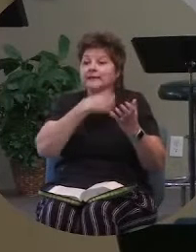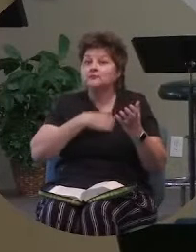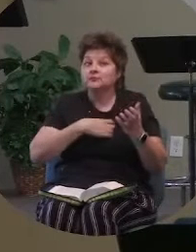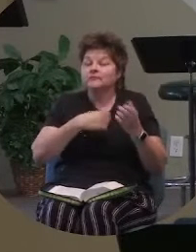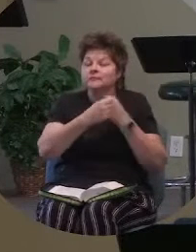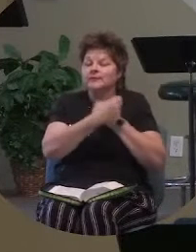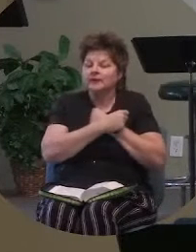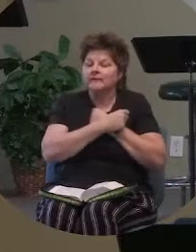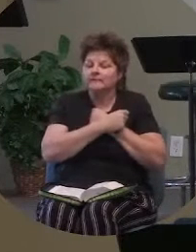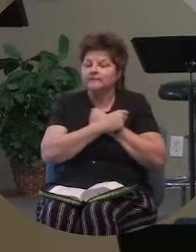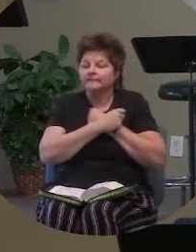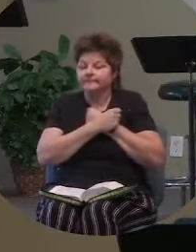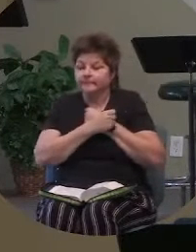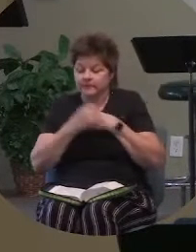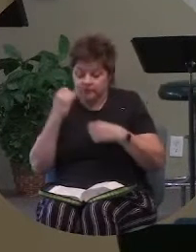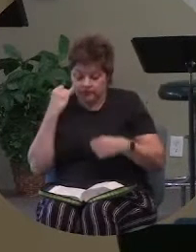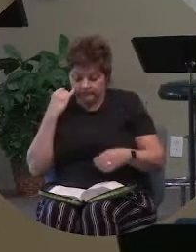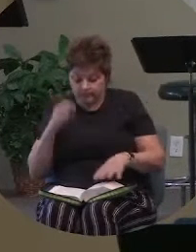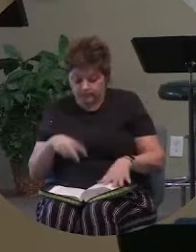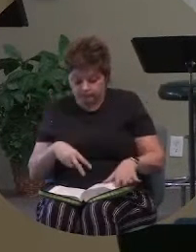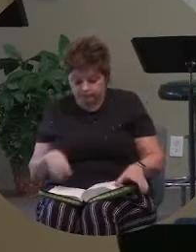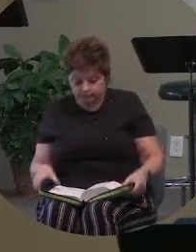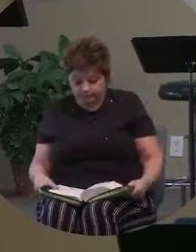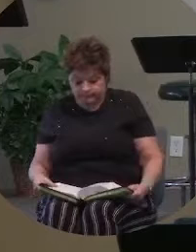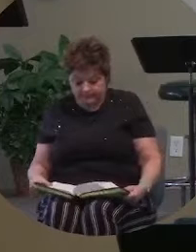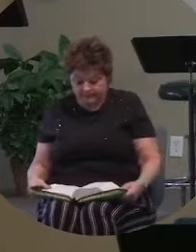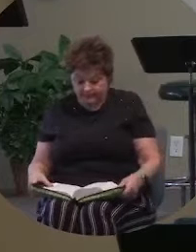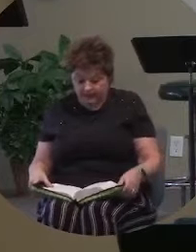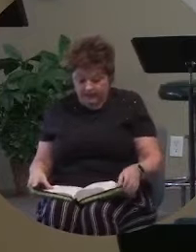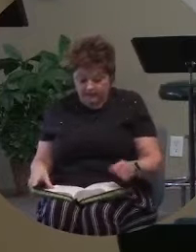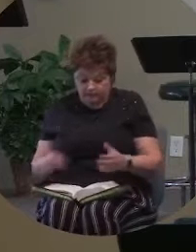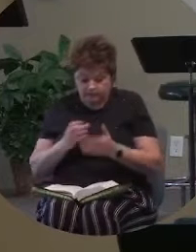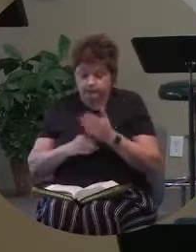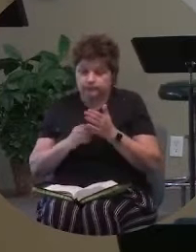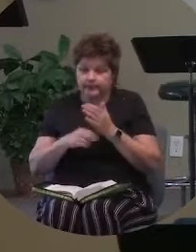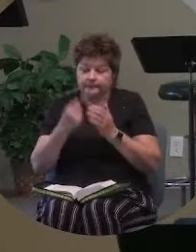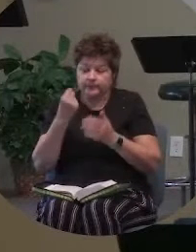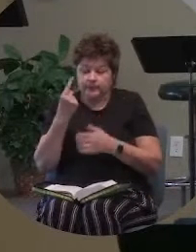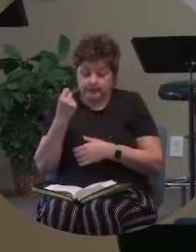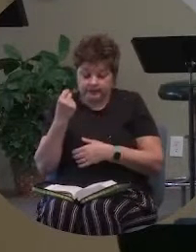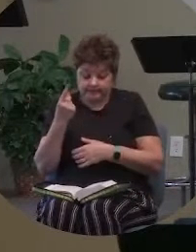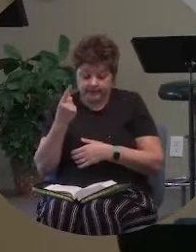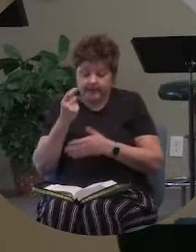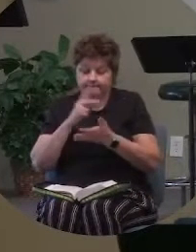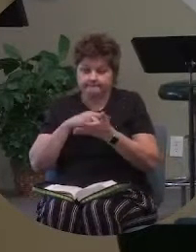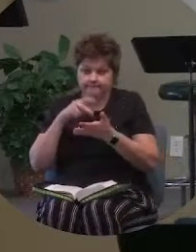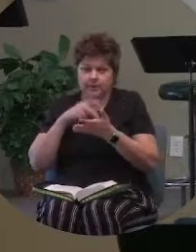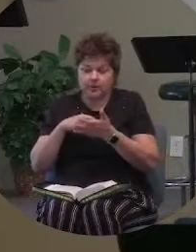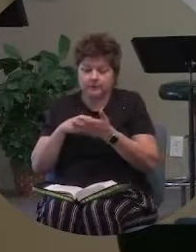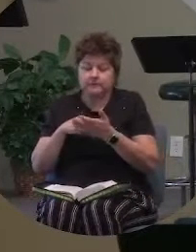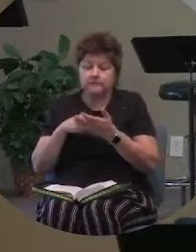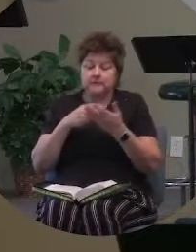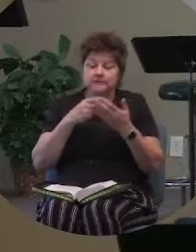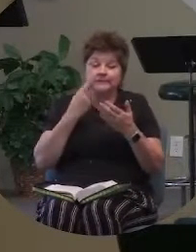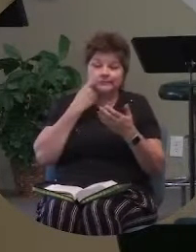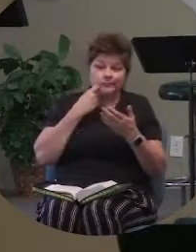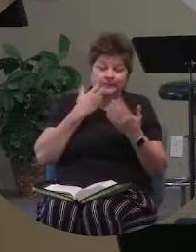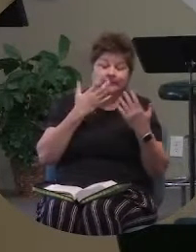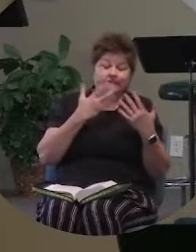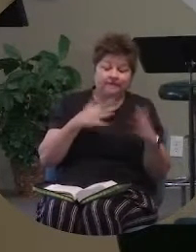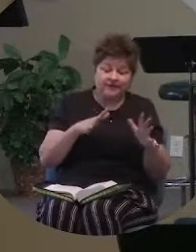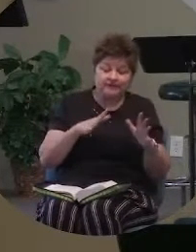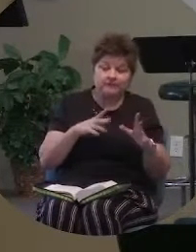you'll look at 1 Corinthians chapter 11, Paul is coming off of some pretty harsh